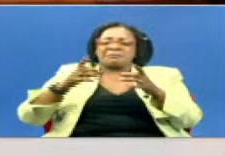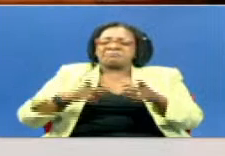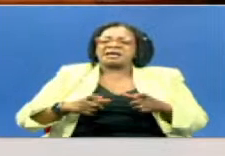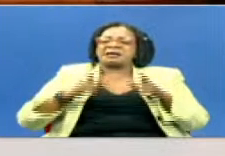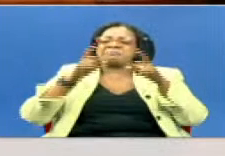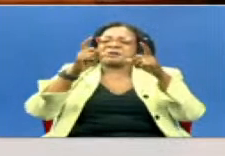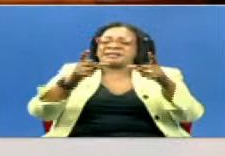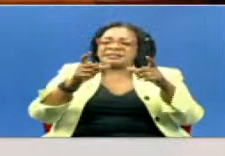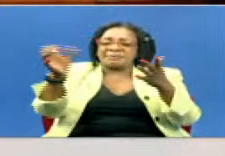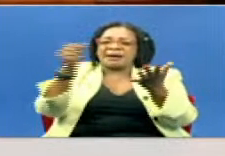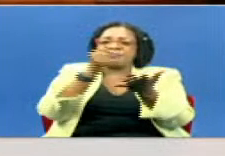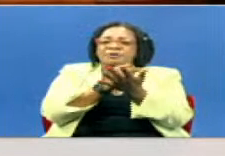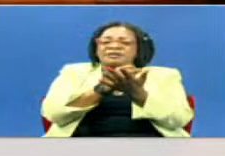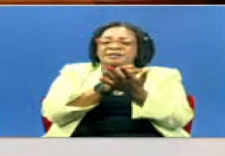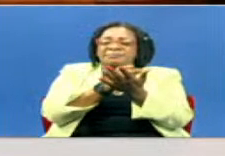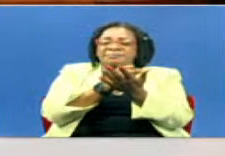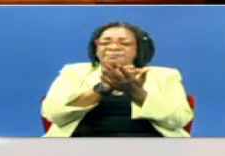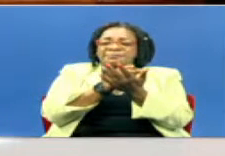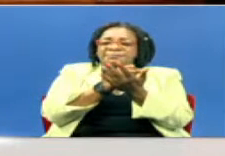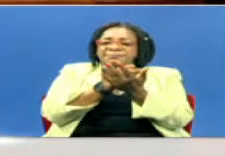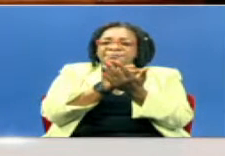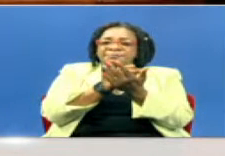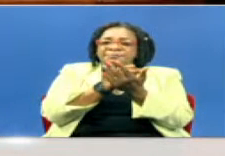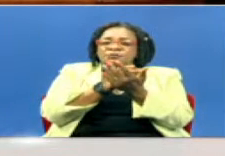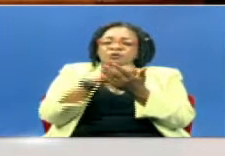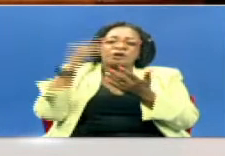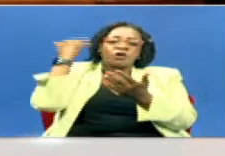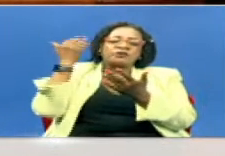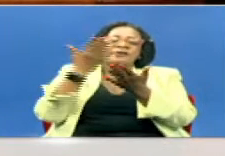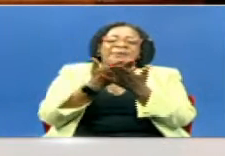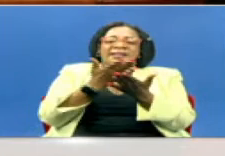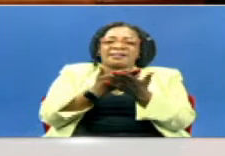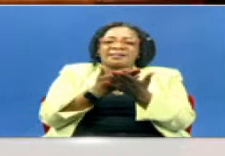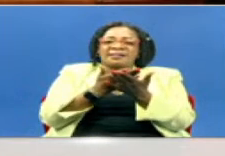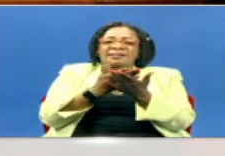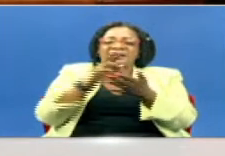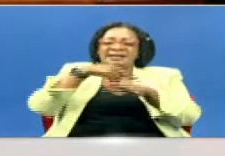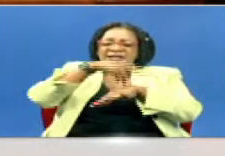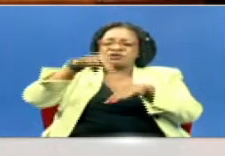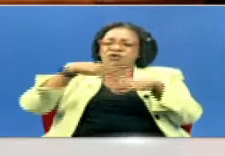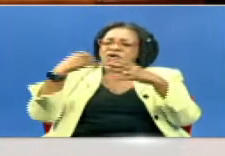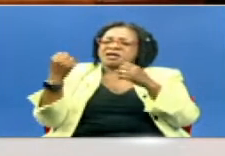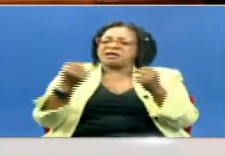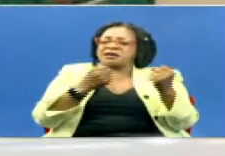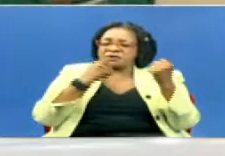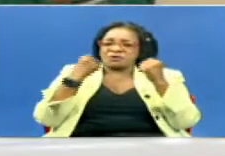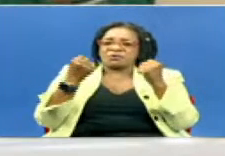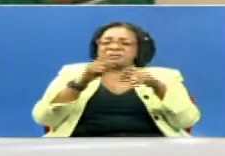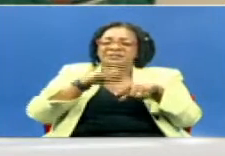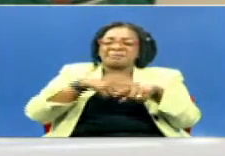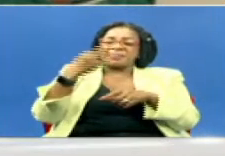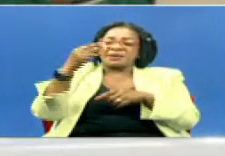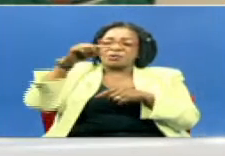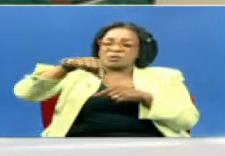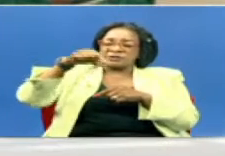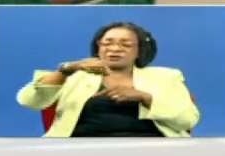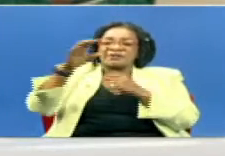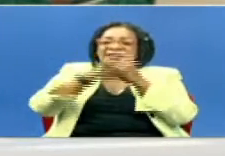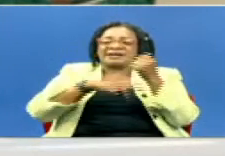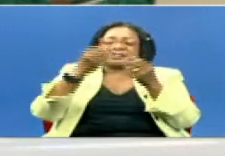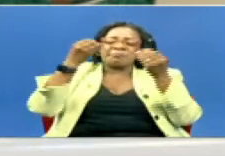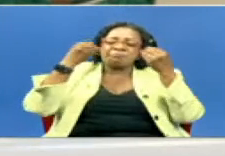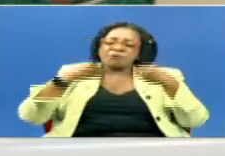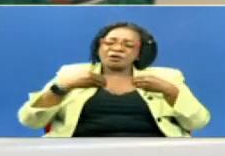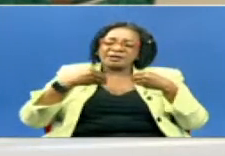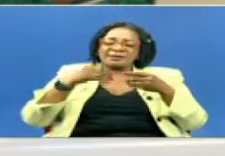by appointing him to the Court of Appeal, national hero, when three quarters of the country are mourning,